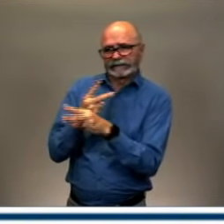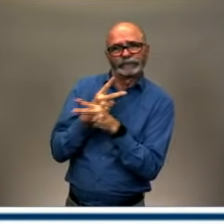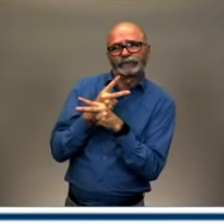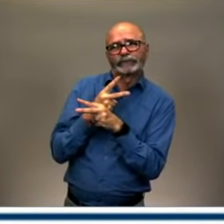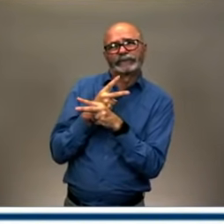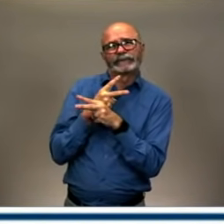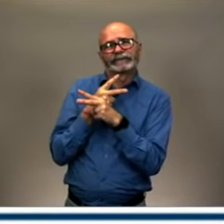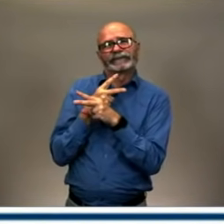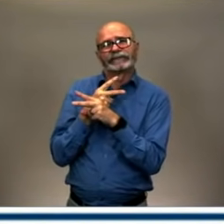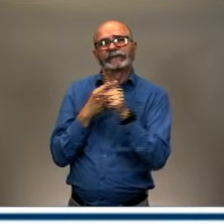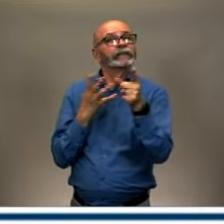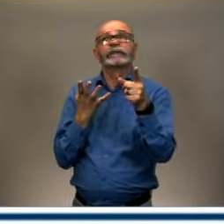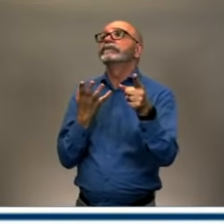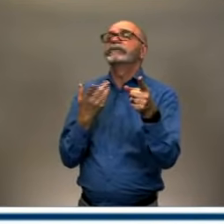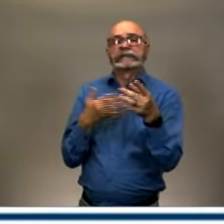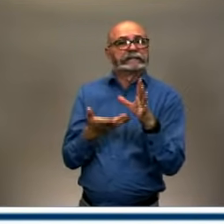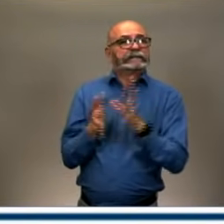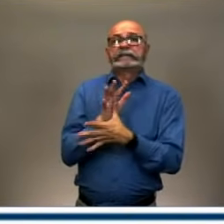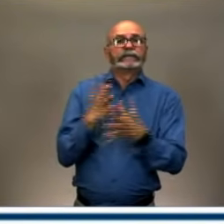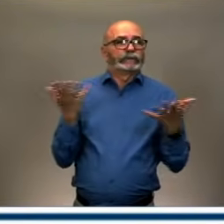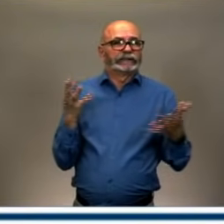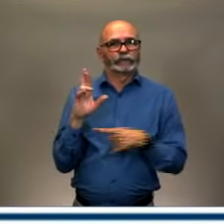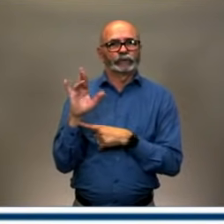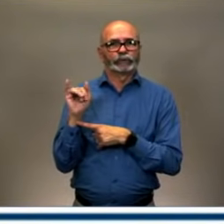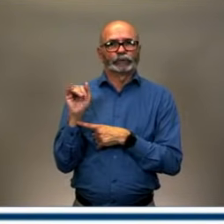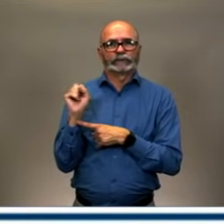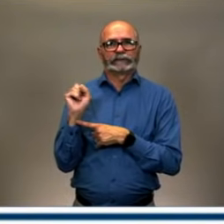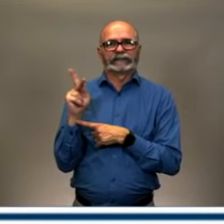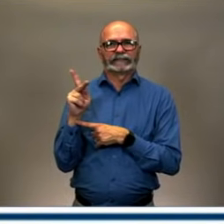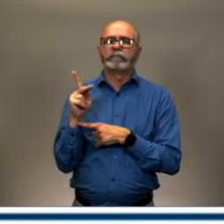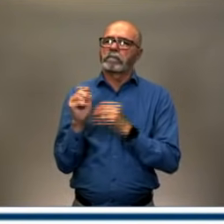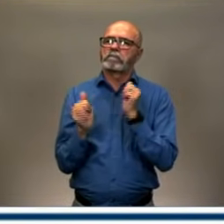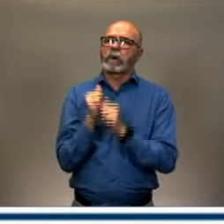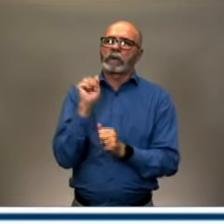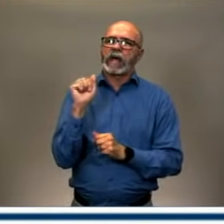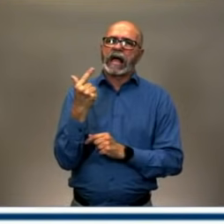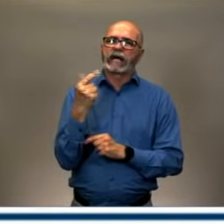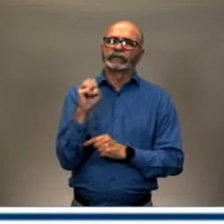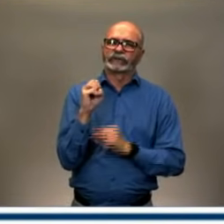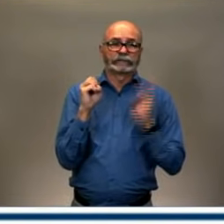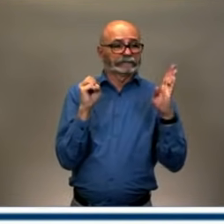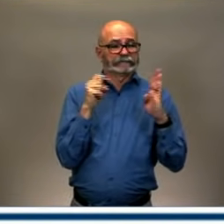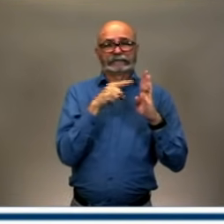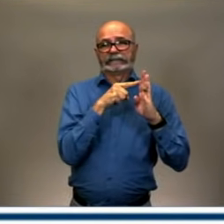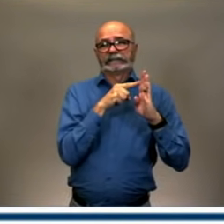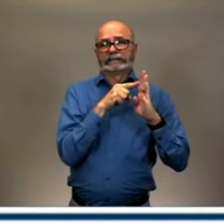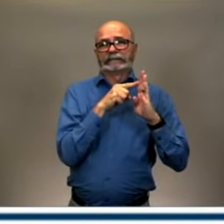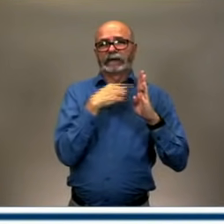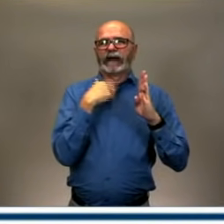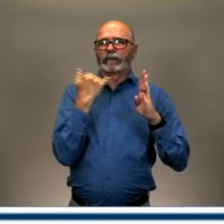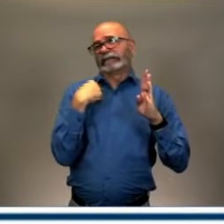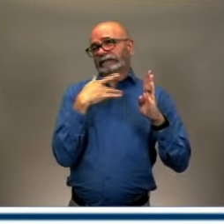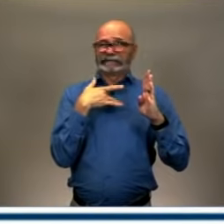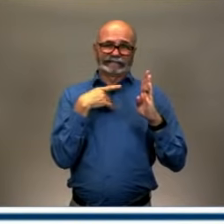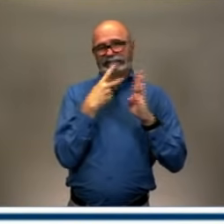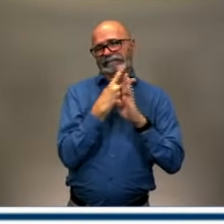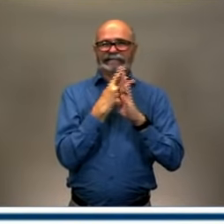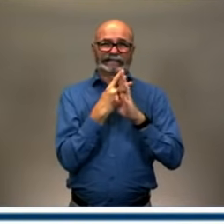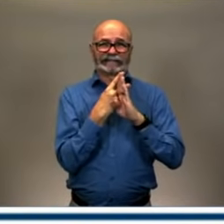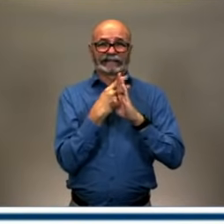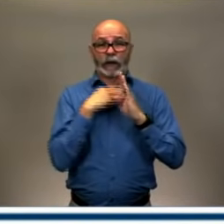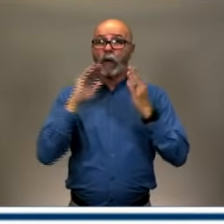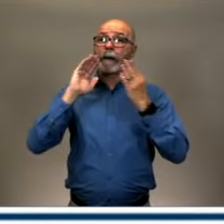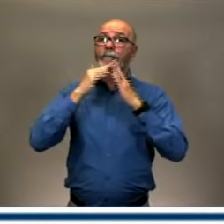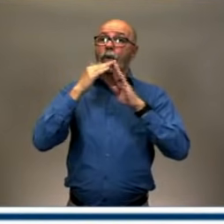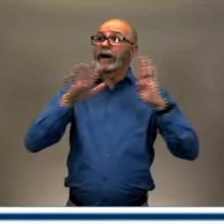risk factor for severe COVID illness is age, and that's why we're following the NACI guidance. As soon as we get into communities, we're starting with people who